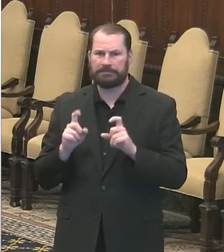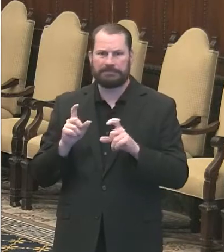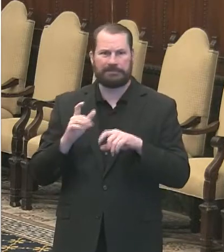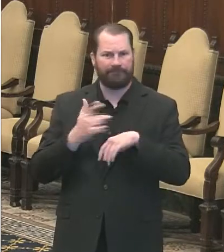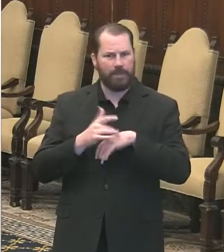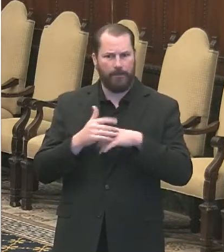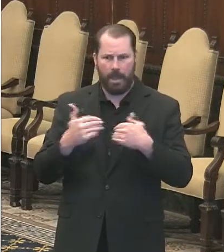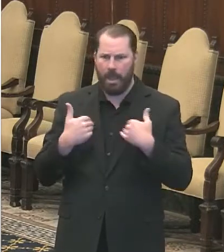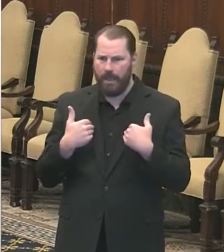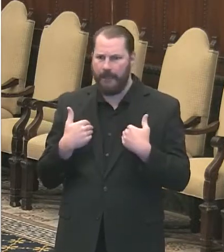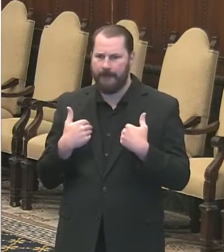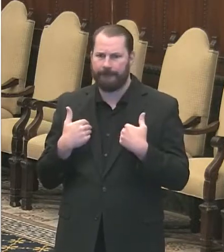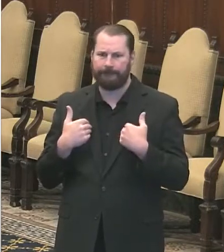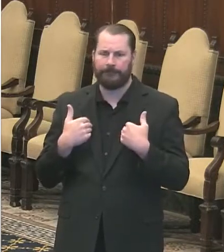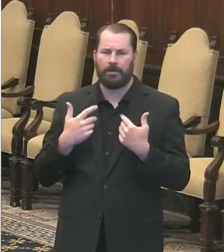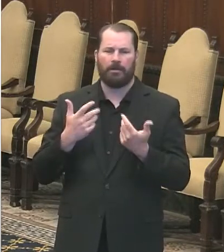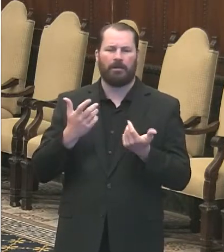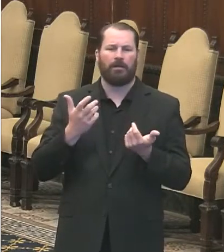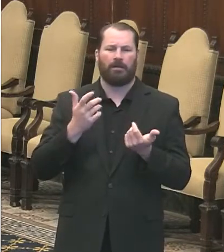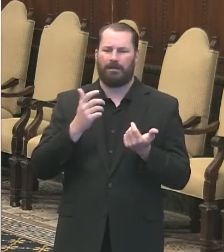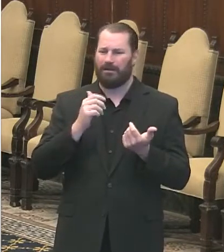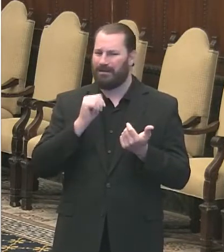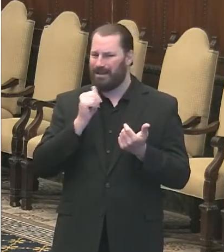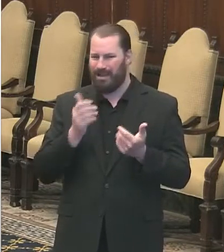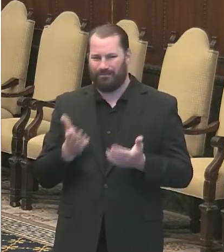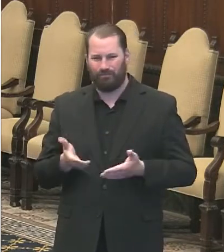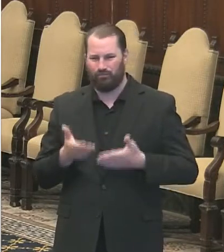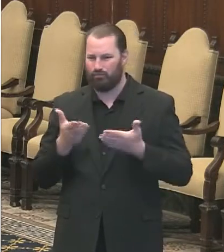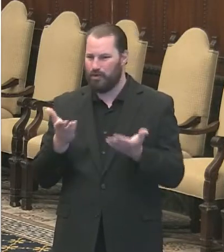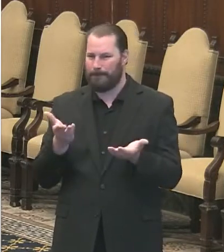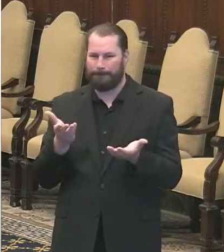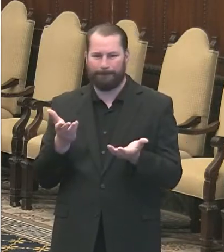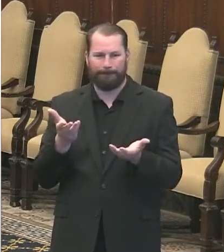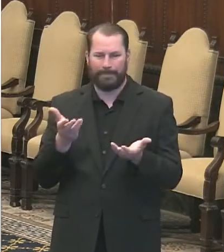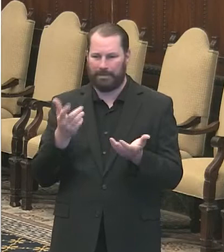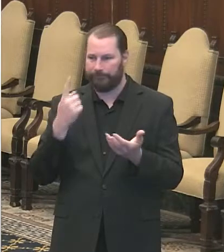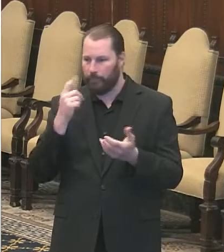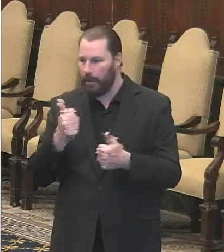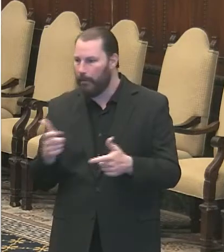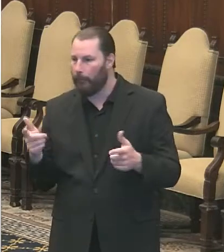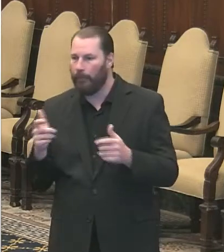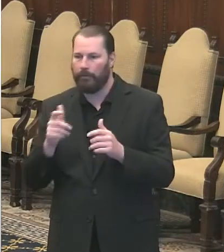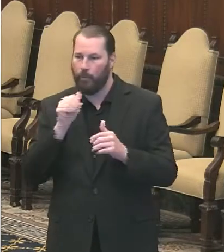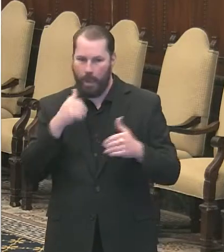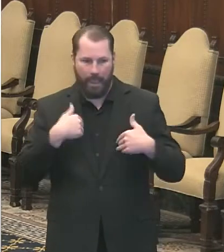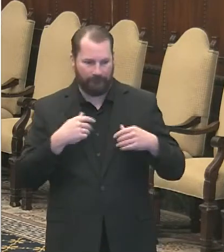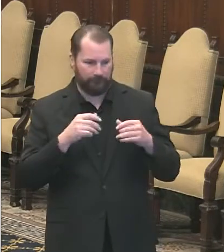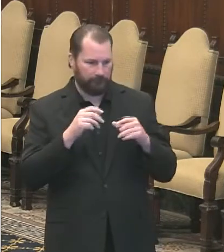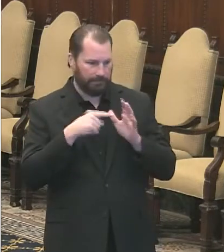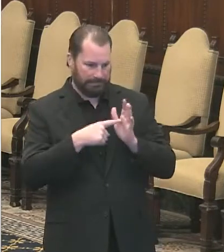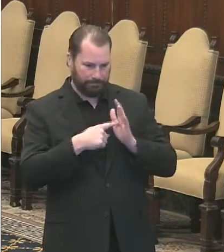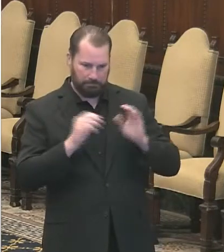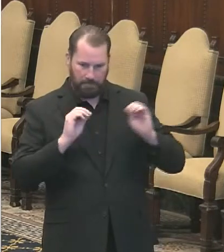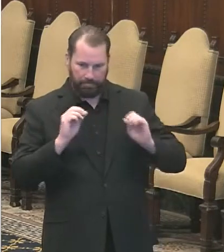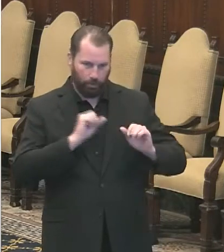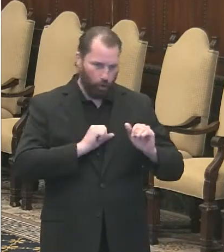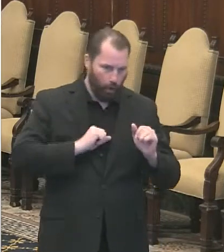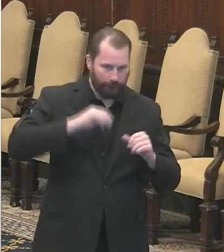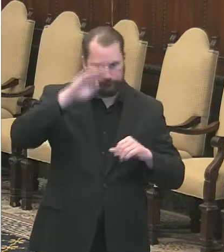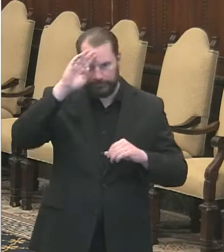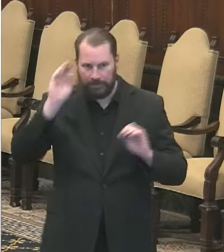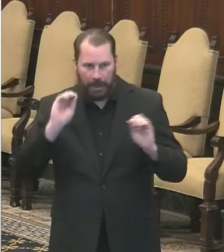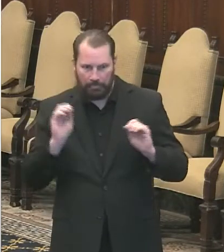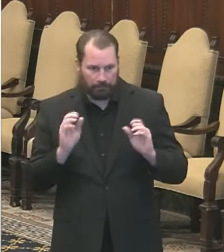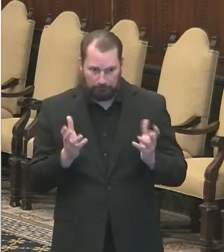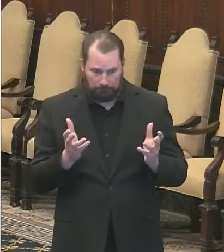recommending testing for anyone at any age who has symptoms that are compatible with the coronavirus infection. That's really the new onset of a fever and a